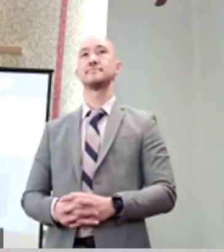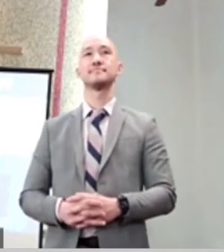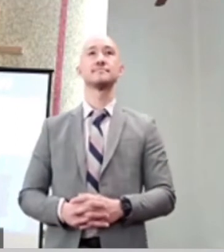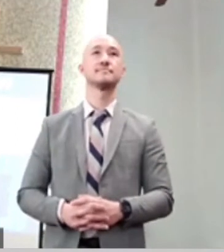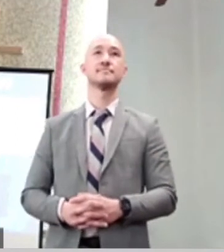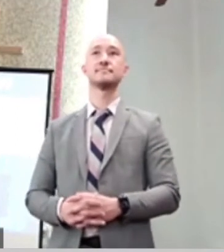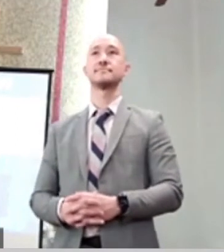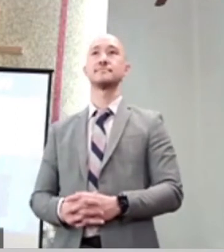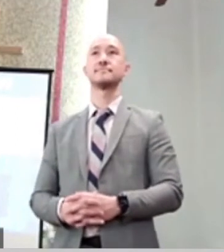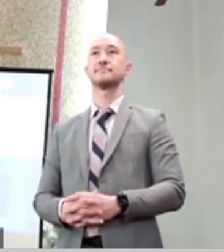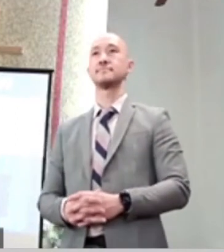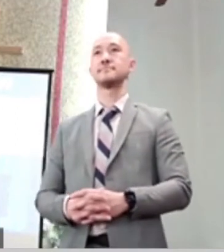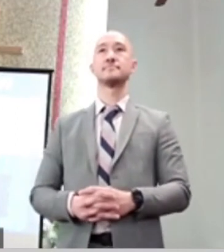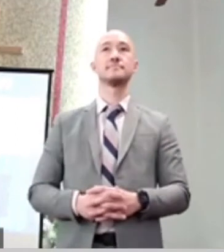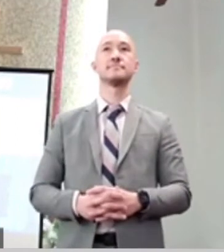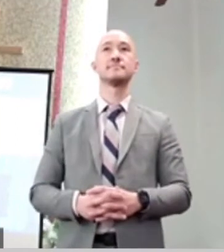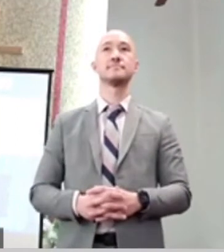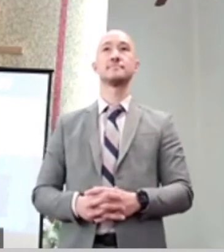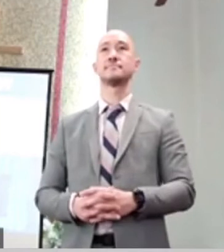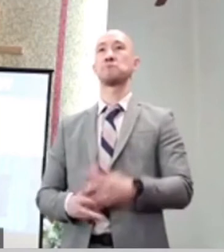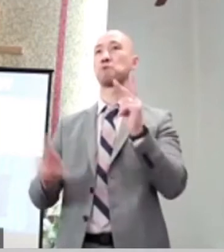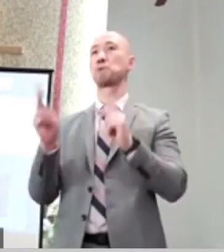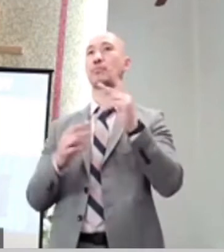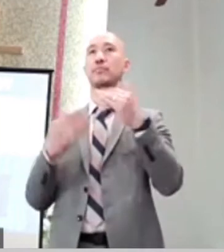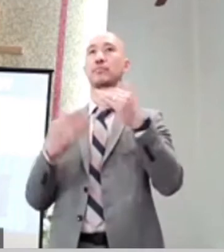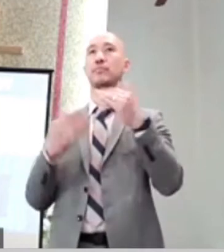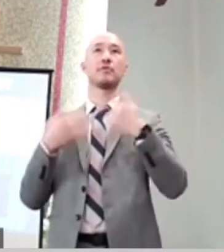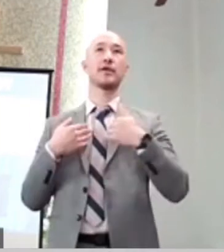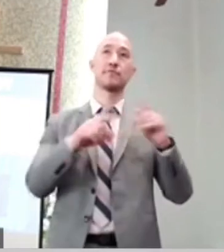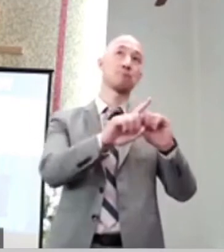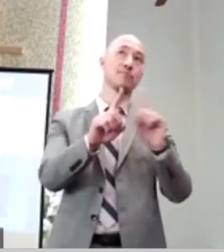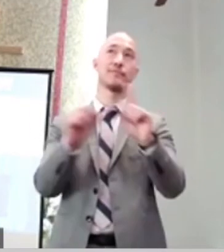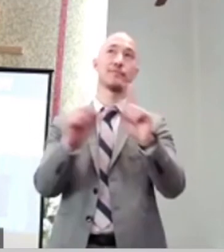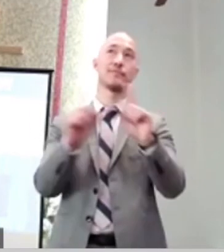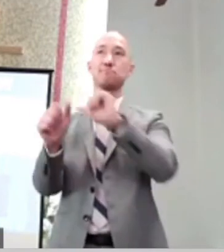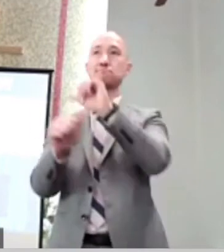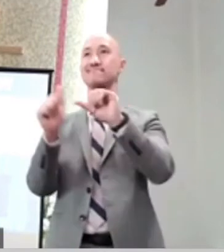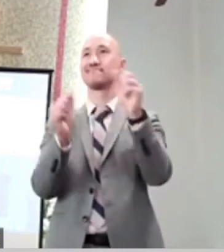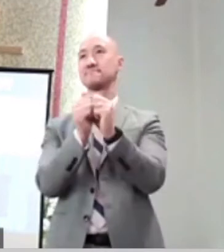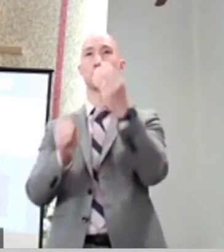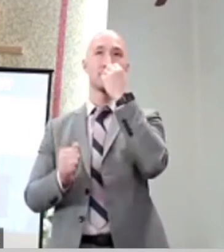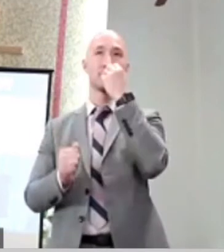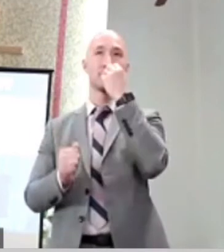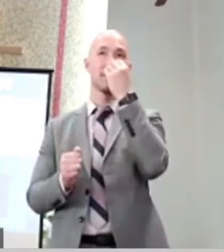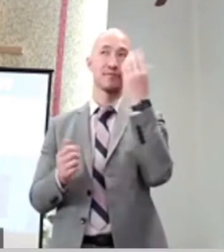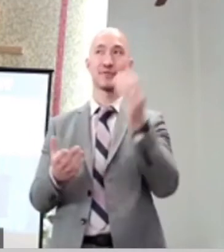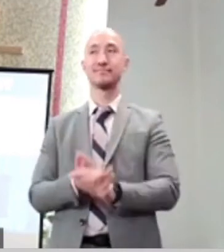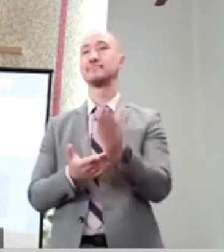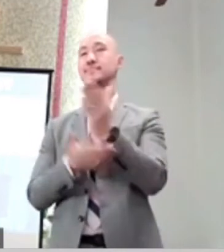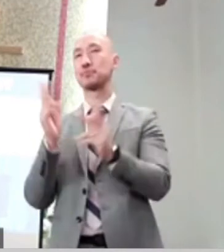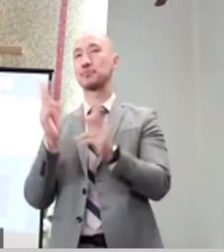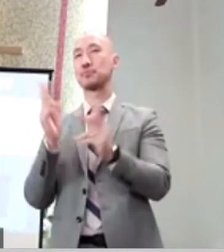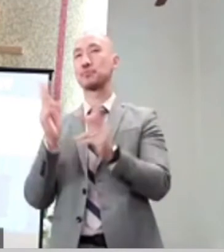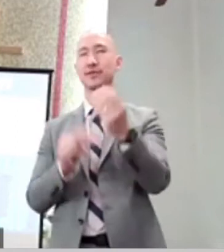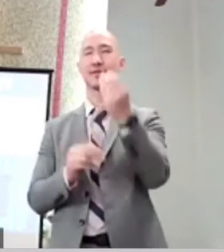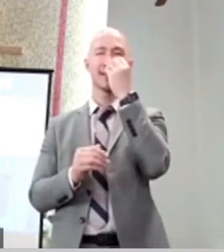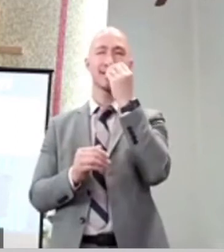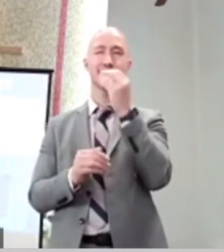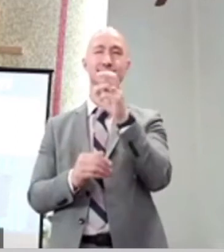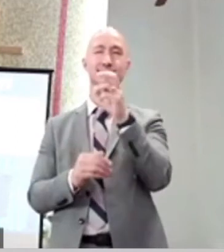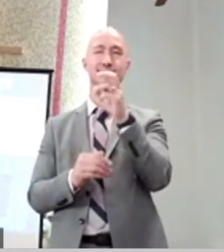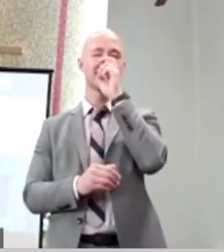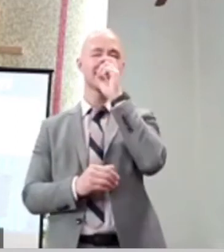have different relationship with food. Some of us a little healthier, some of us not so healthy. People have put